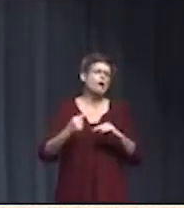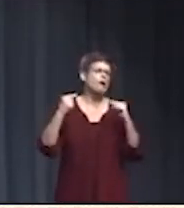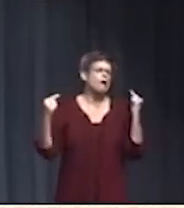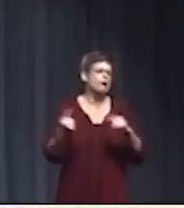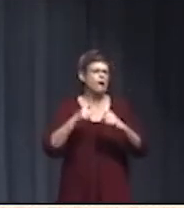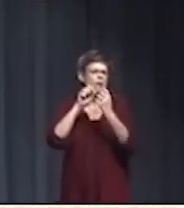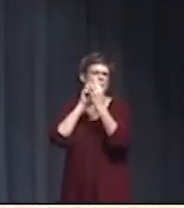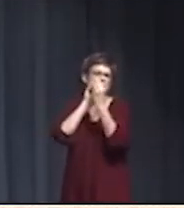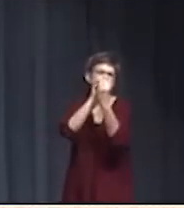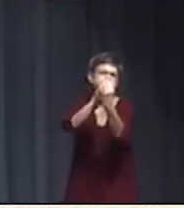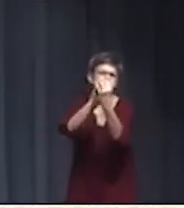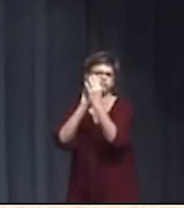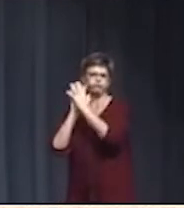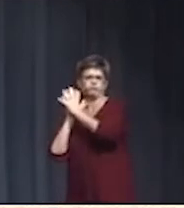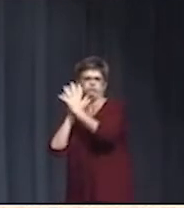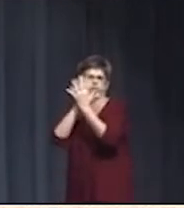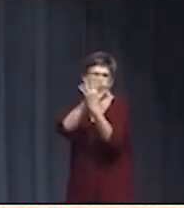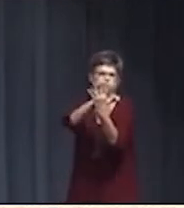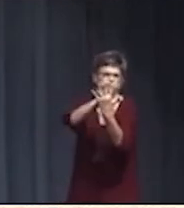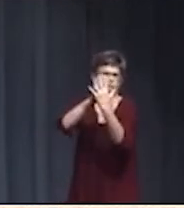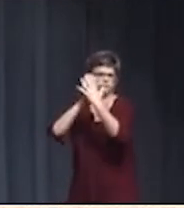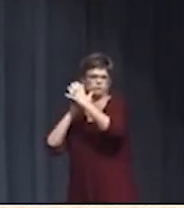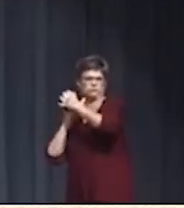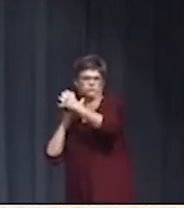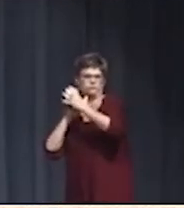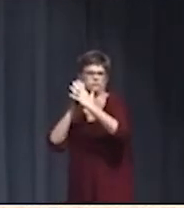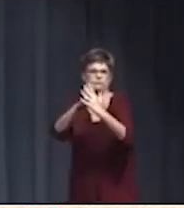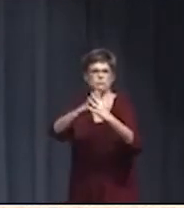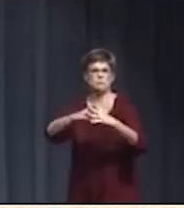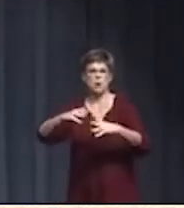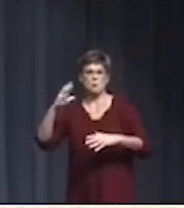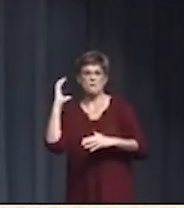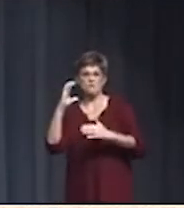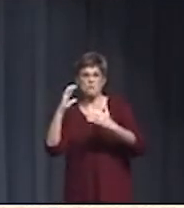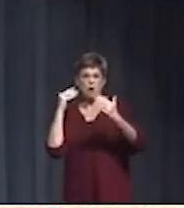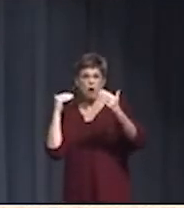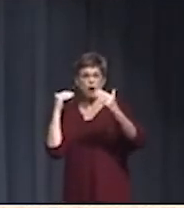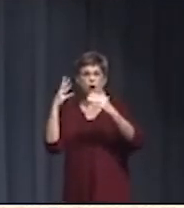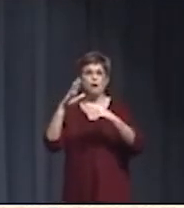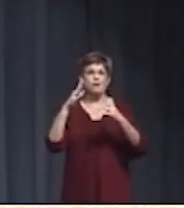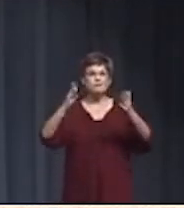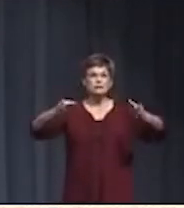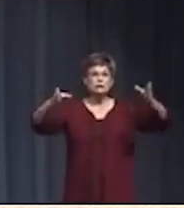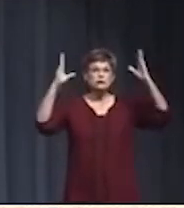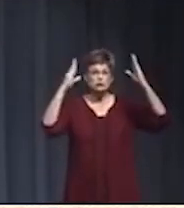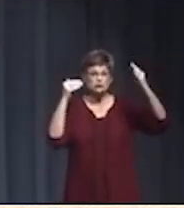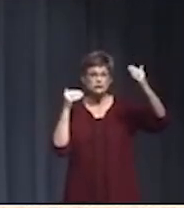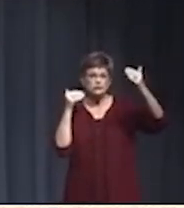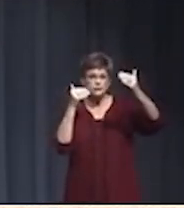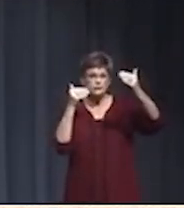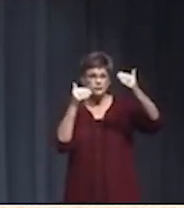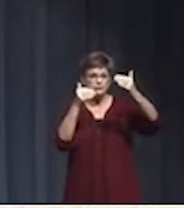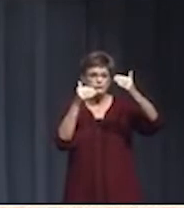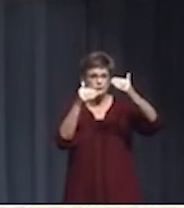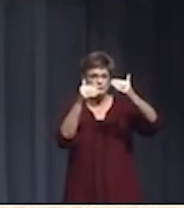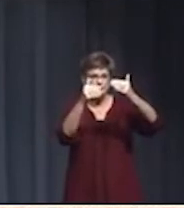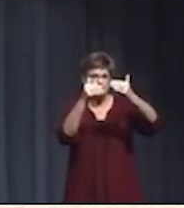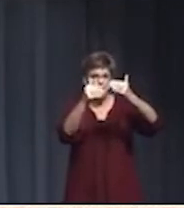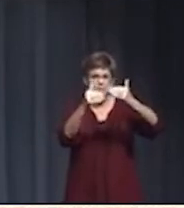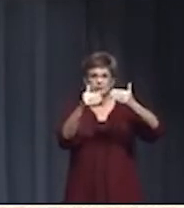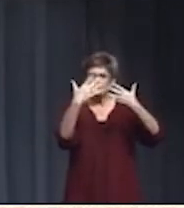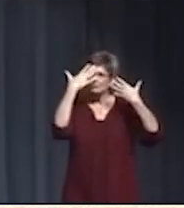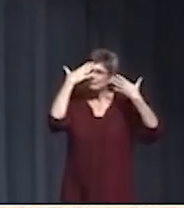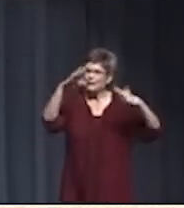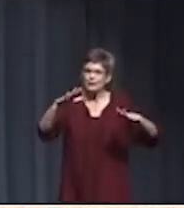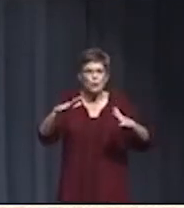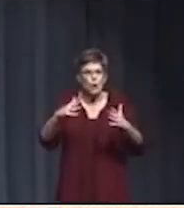they're starting to move, they're moving the football. But it's still, the game's about over, and they're not sure if they're going to be able, if there's enough time to get the ball to